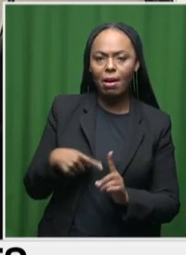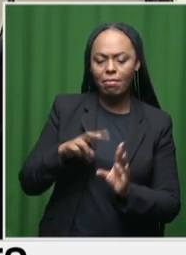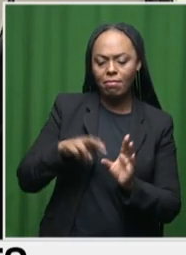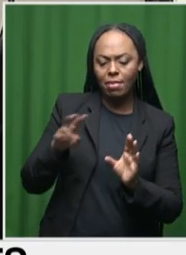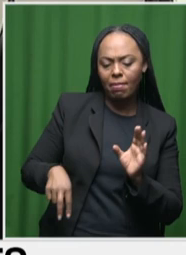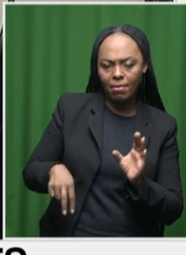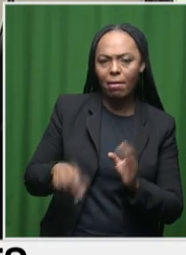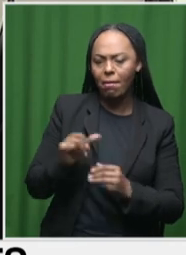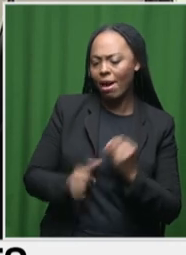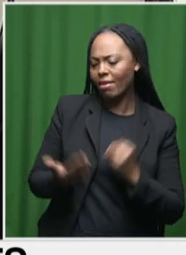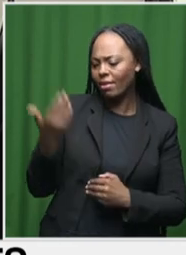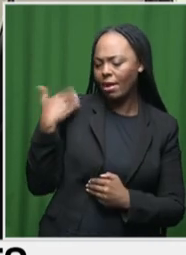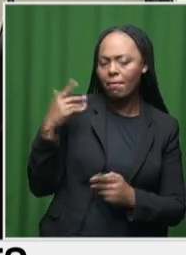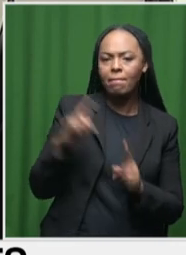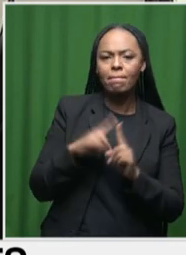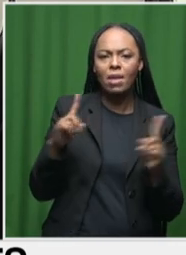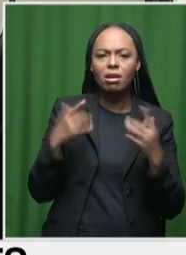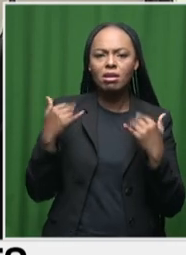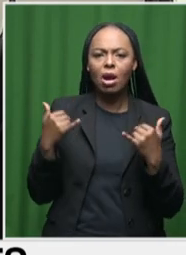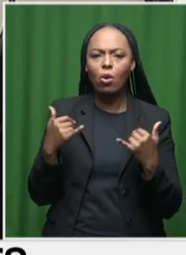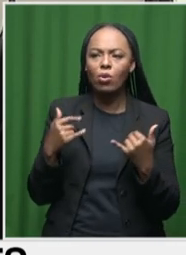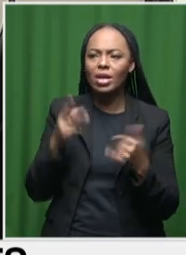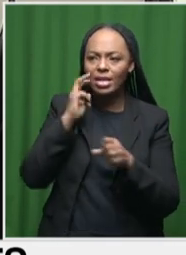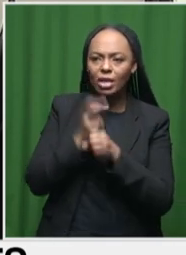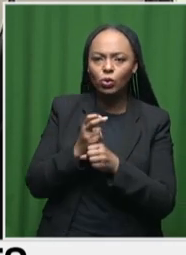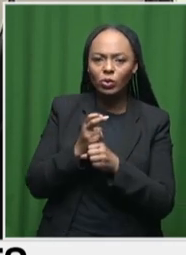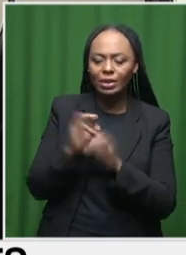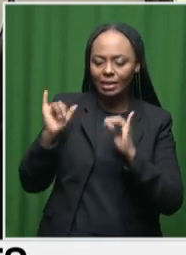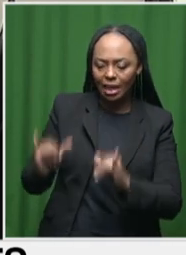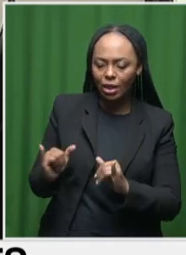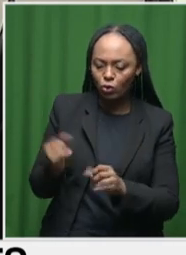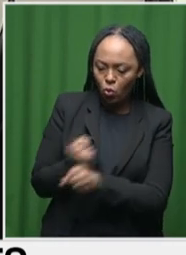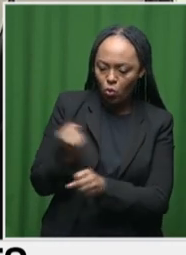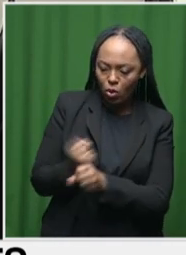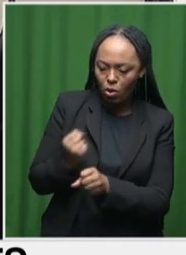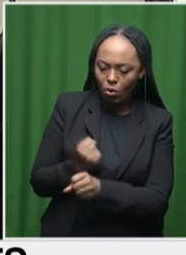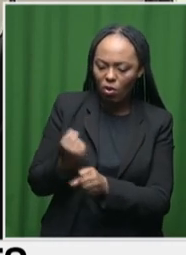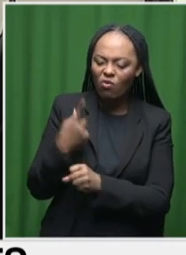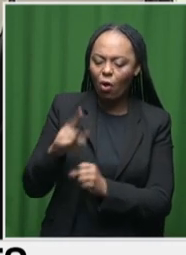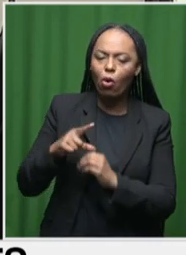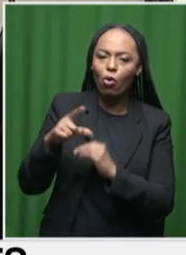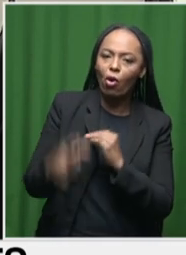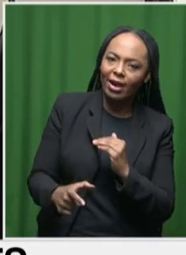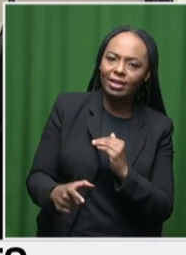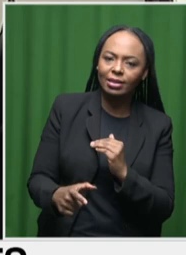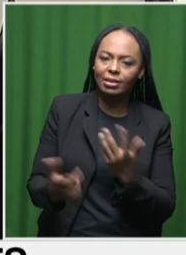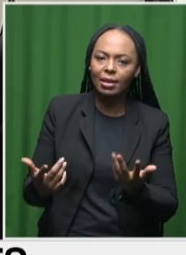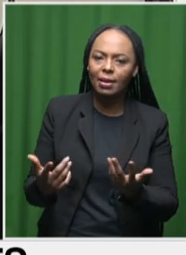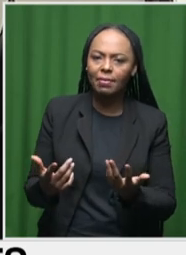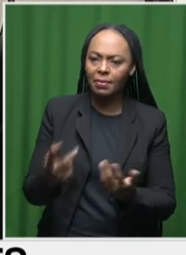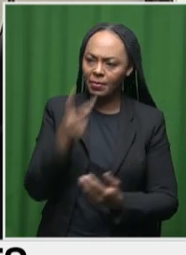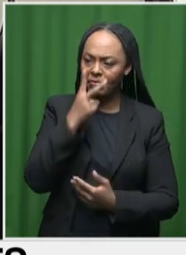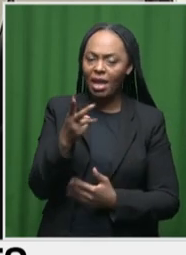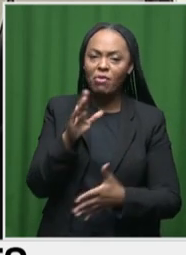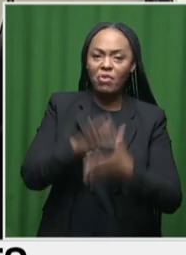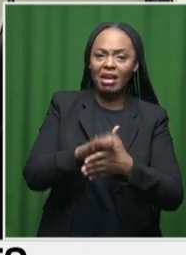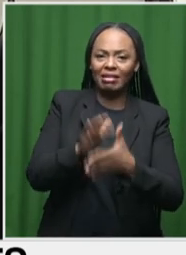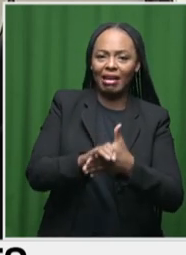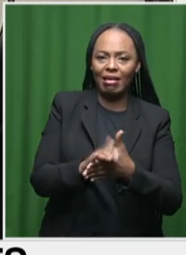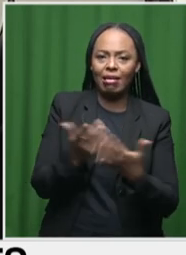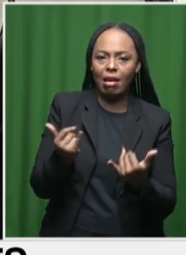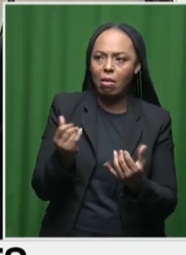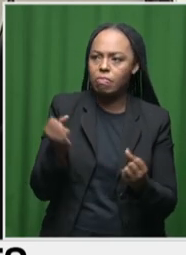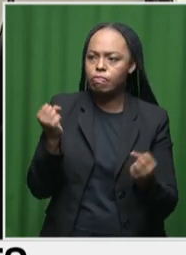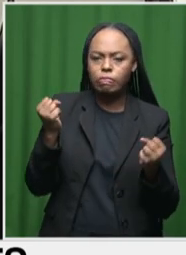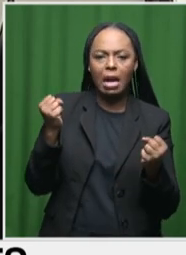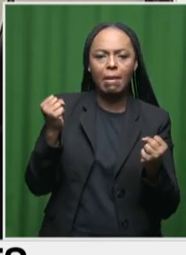had to stay on to do some work towards the success of this particular Congress. Now, if you look at the reasons that were offered,